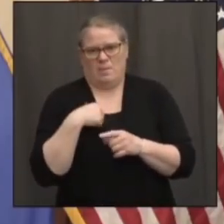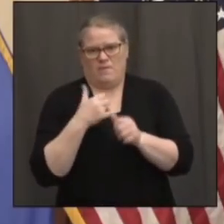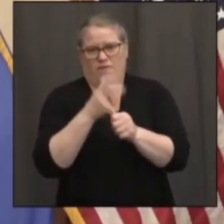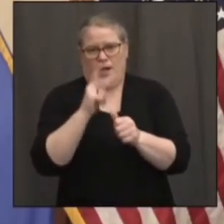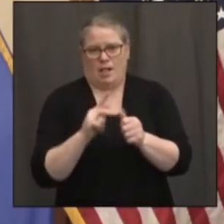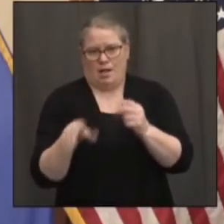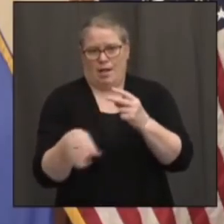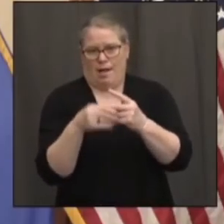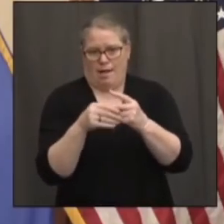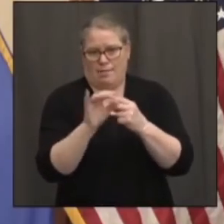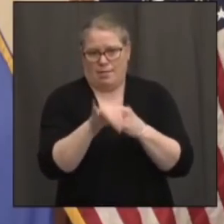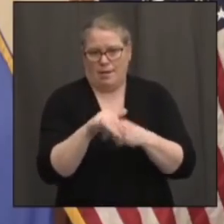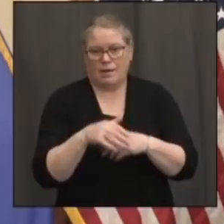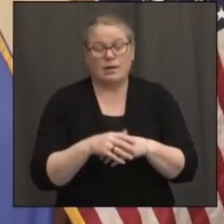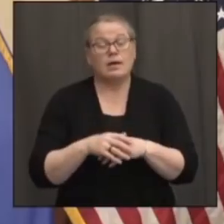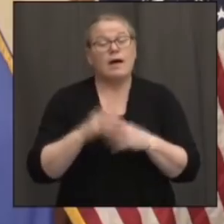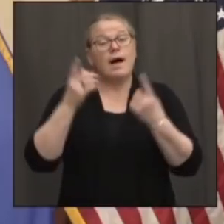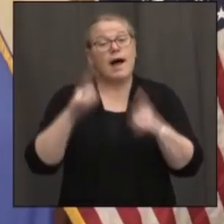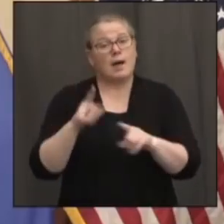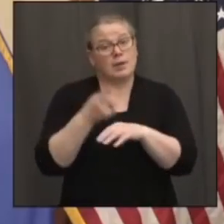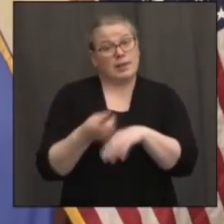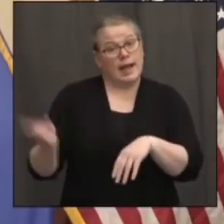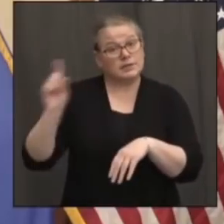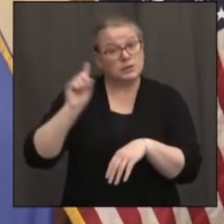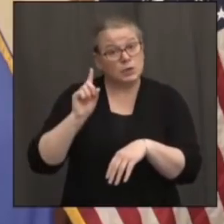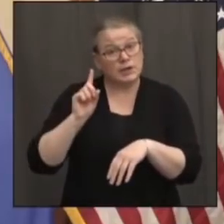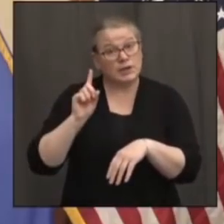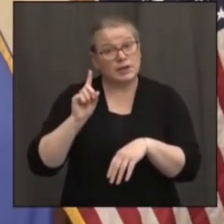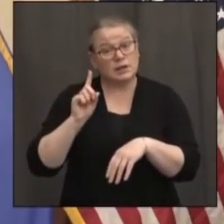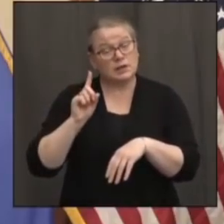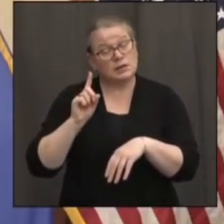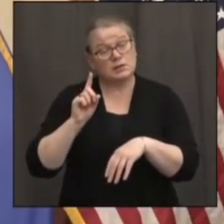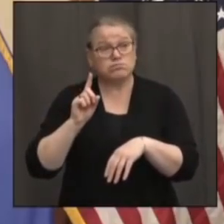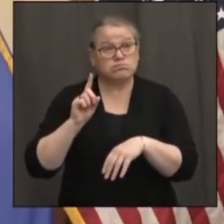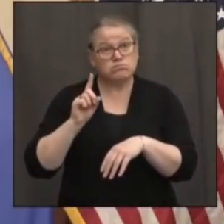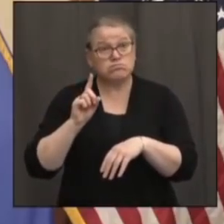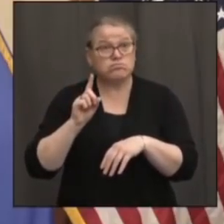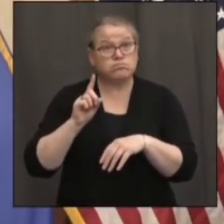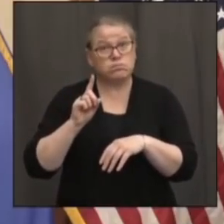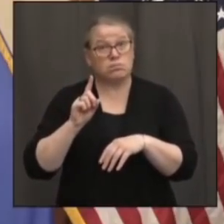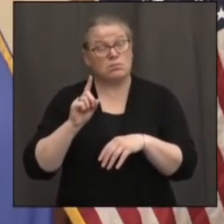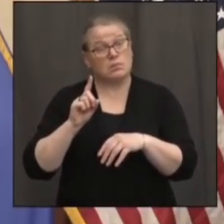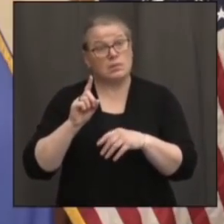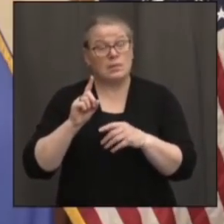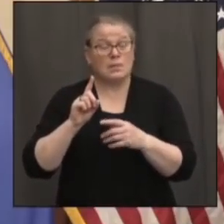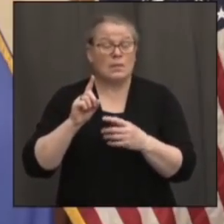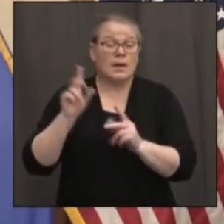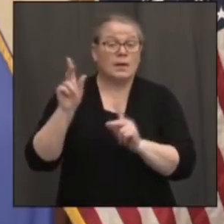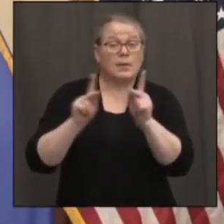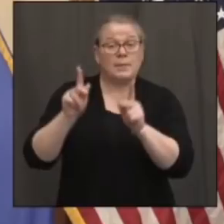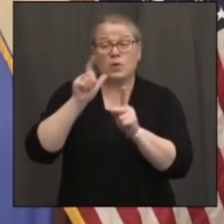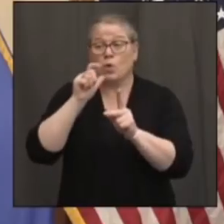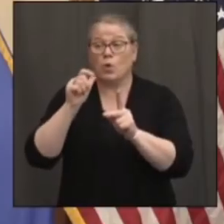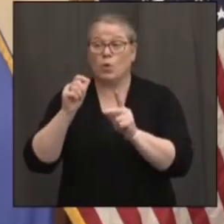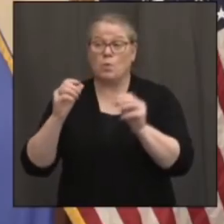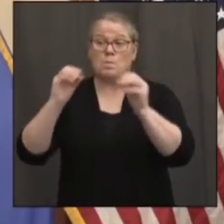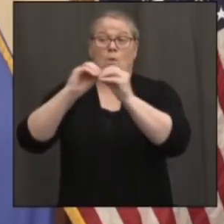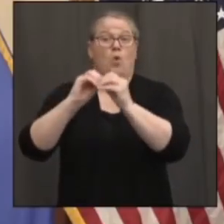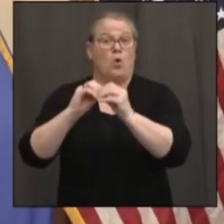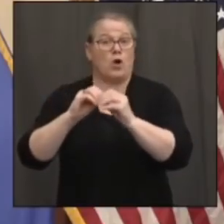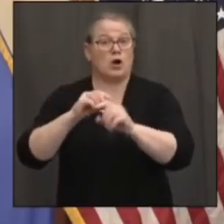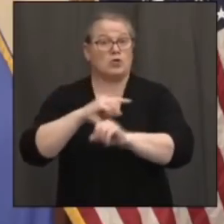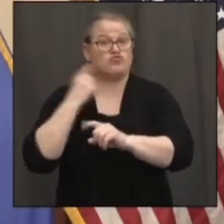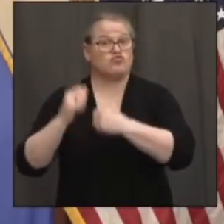think on last week you didn't entirely rule out the idea of maybe having special clinics for people that might be at high risk. Are you